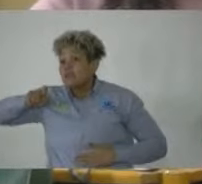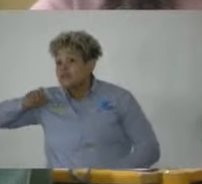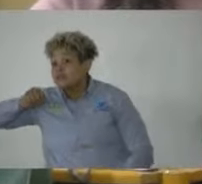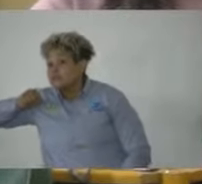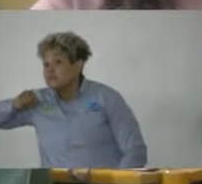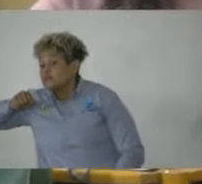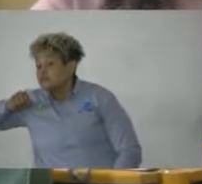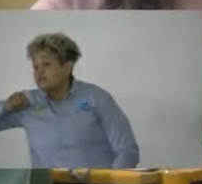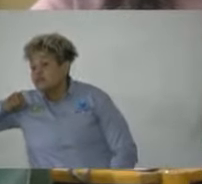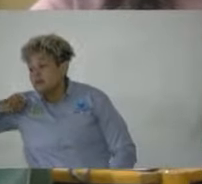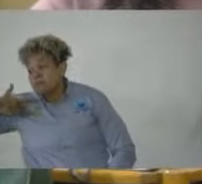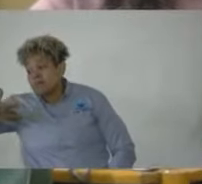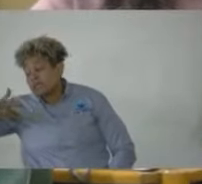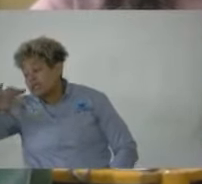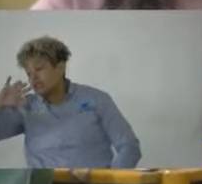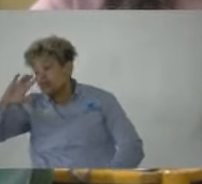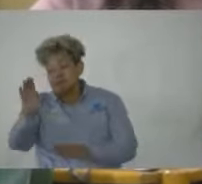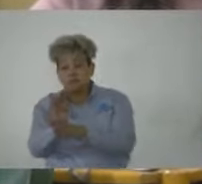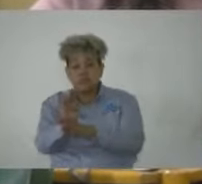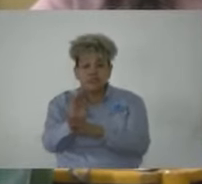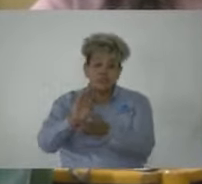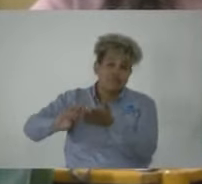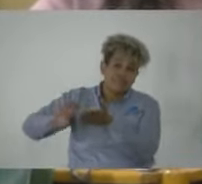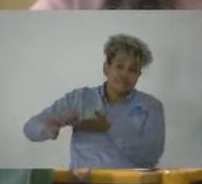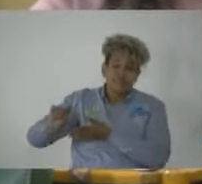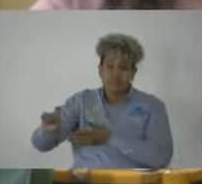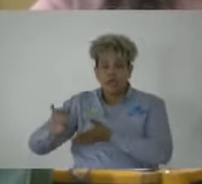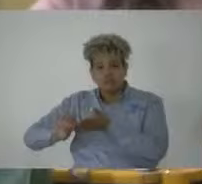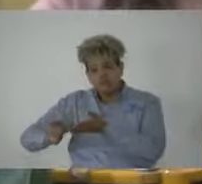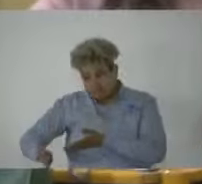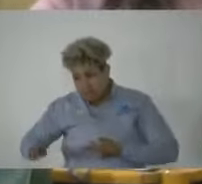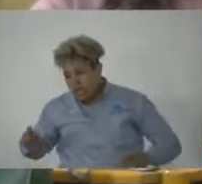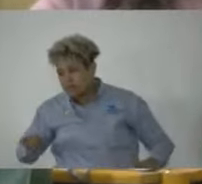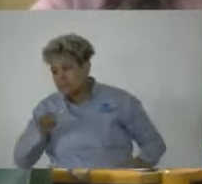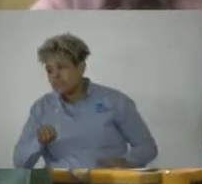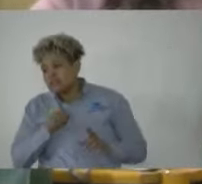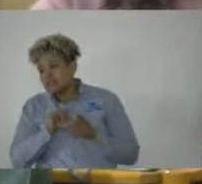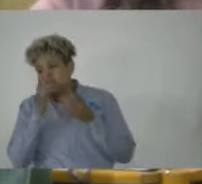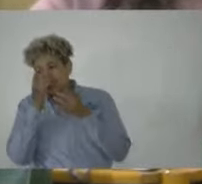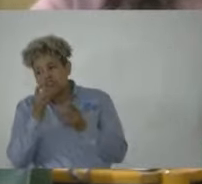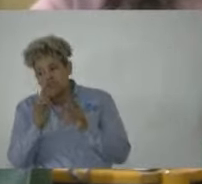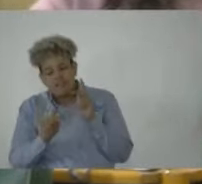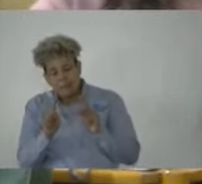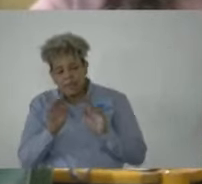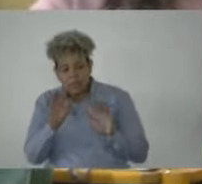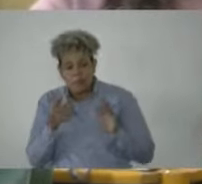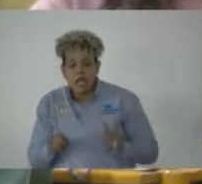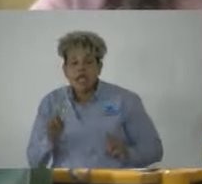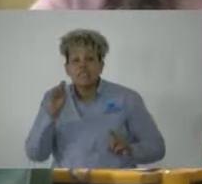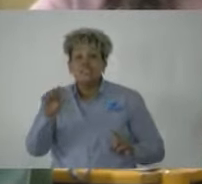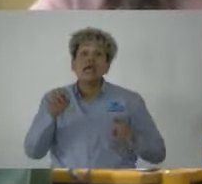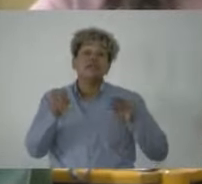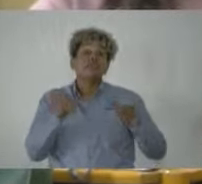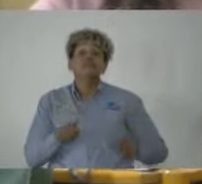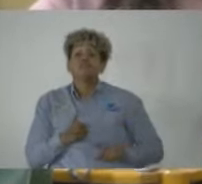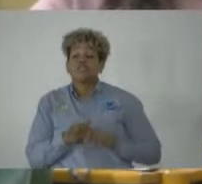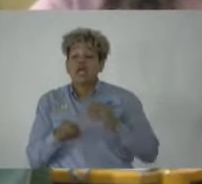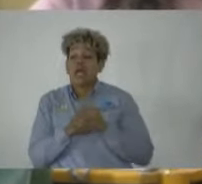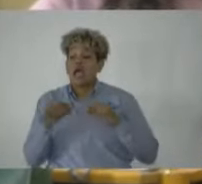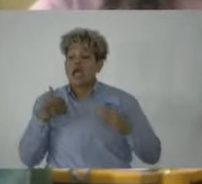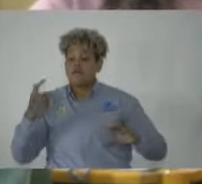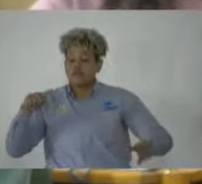lot. Yeah, it's usually, you know, businesses. Right? So this is in the interest of the people, that tax expenditures have